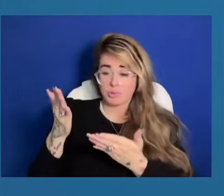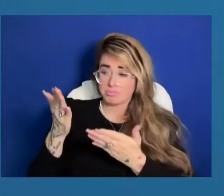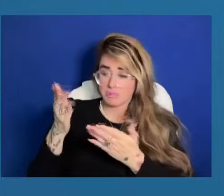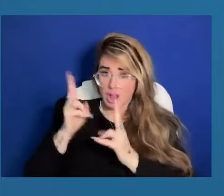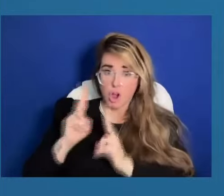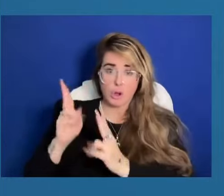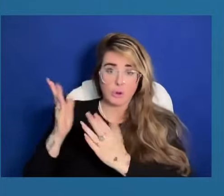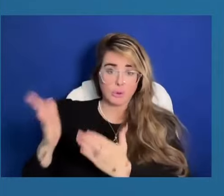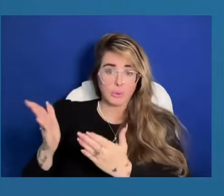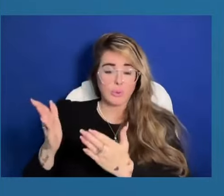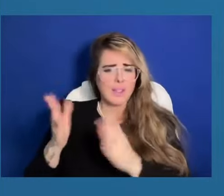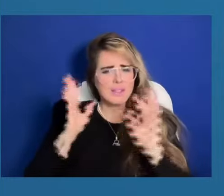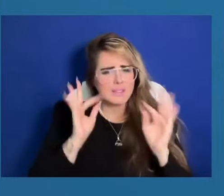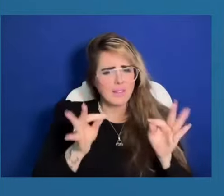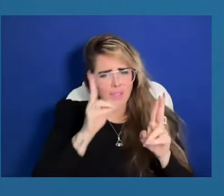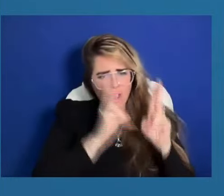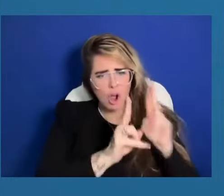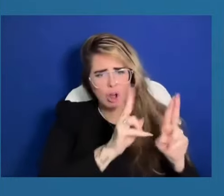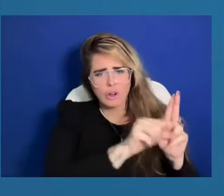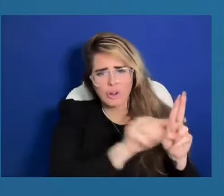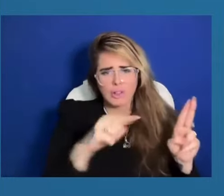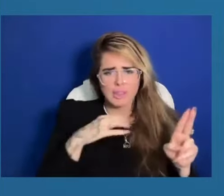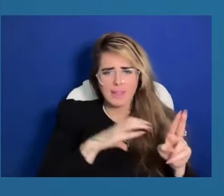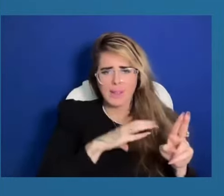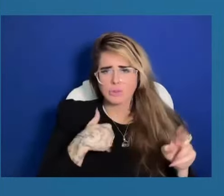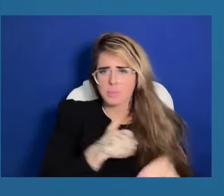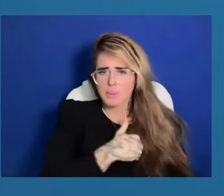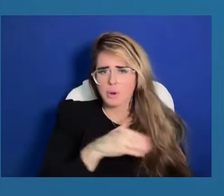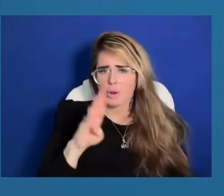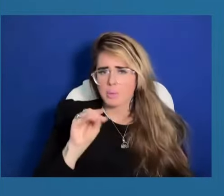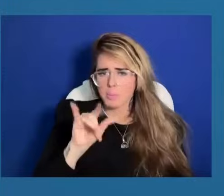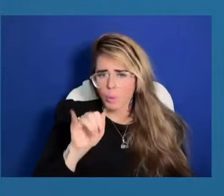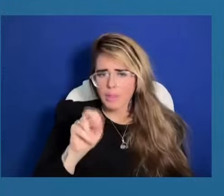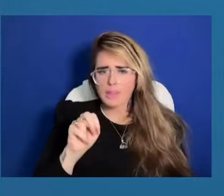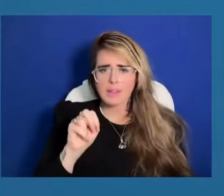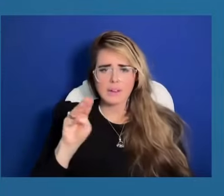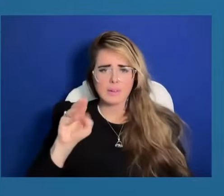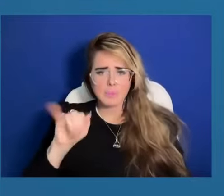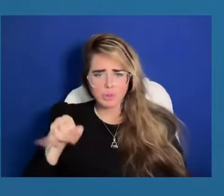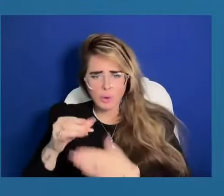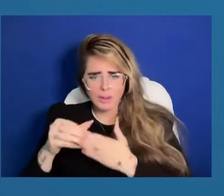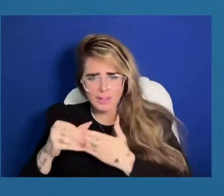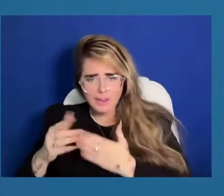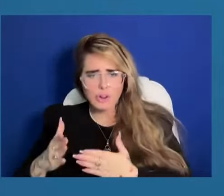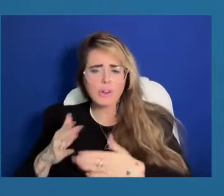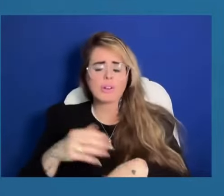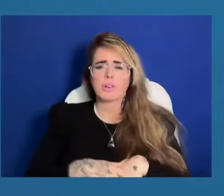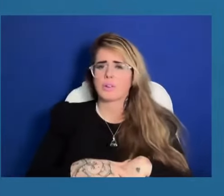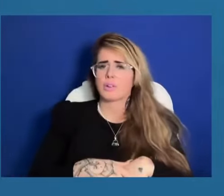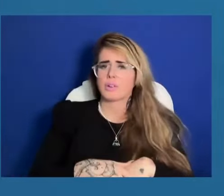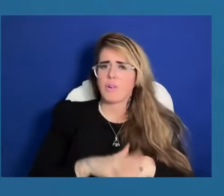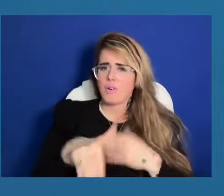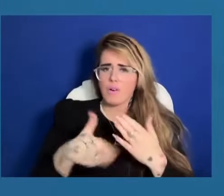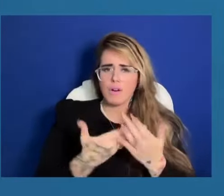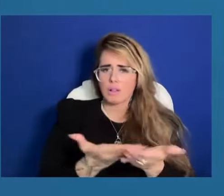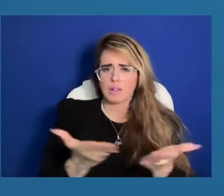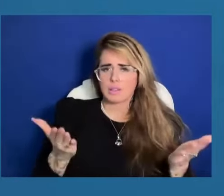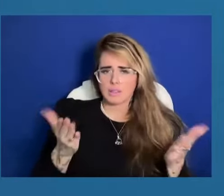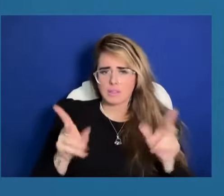certainly honor the council members, Boylan, Majority Leader. I honor all the council people. I